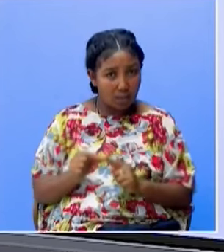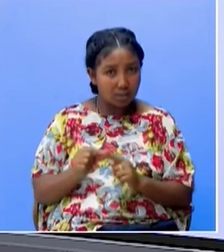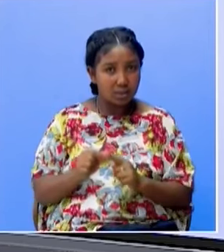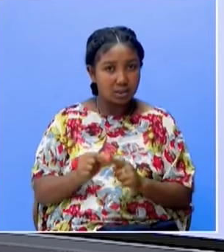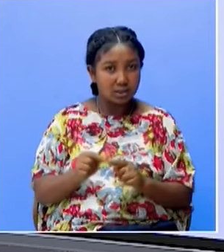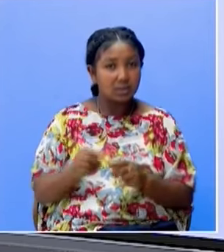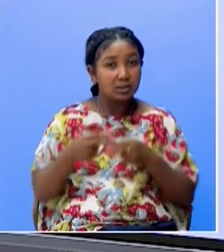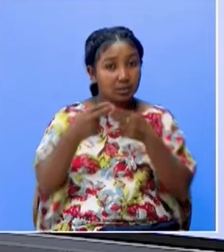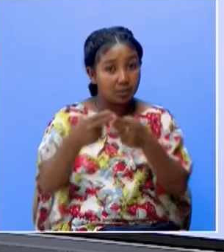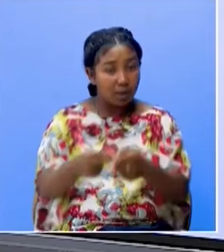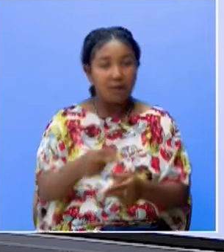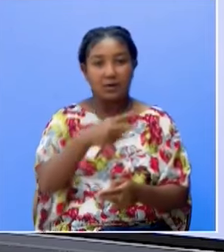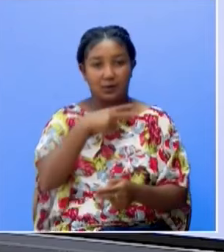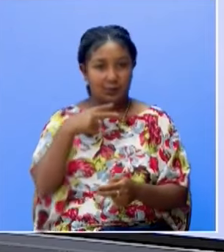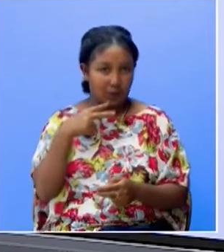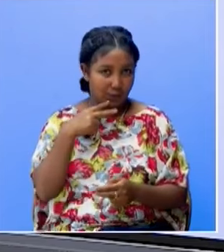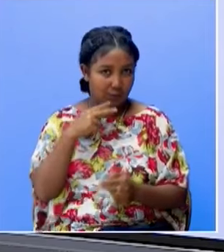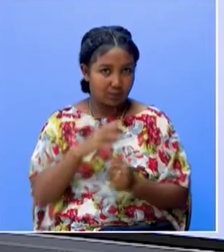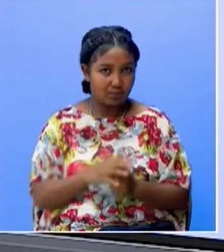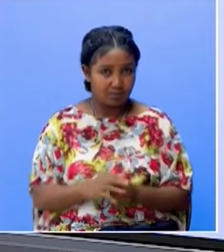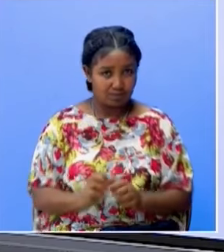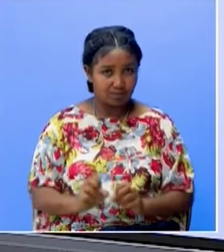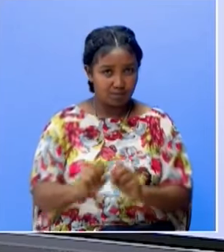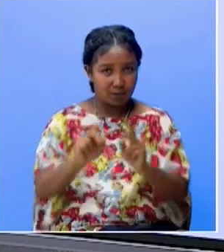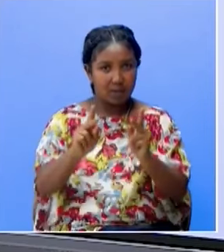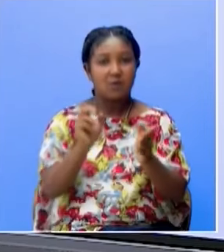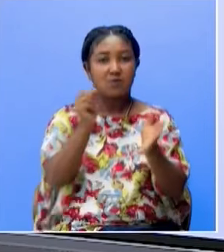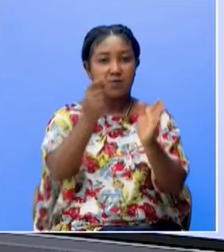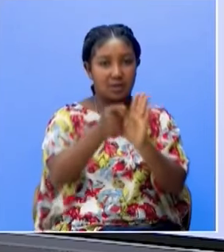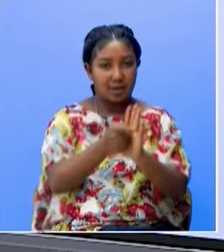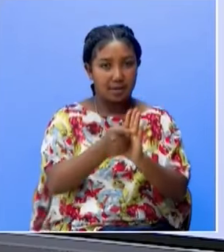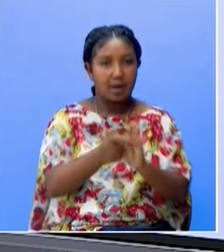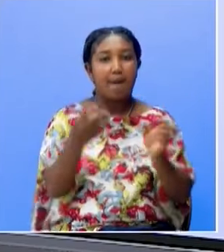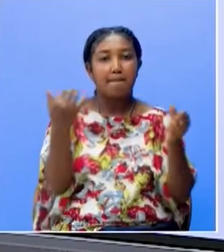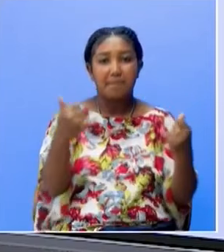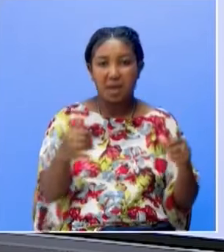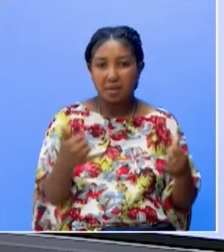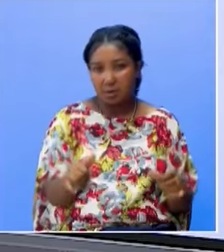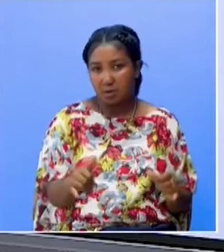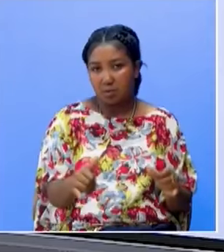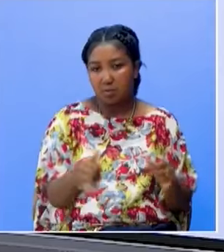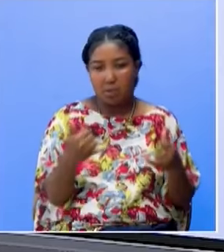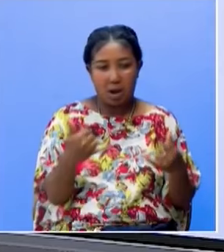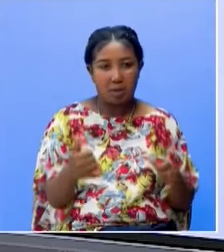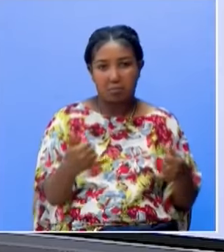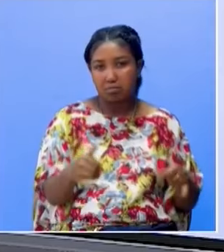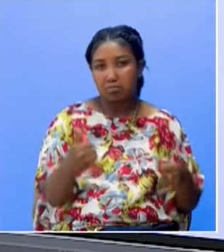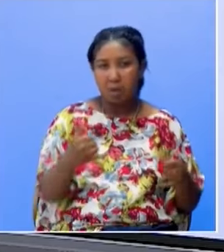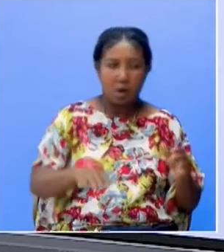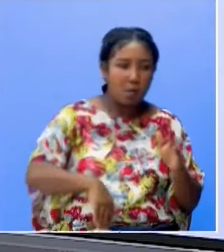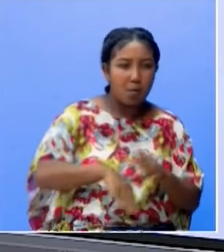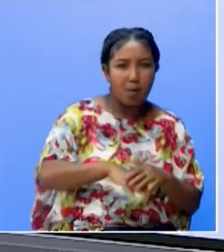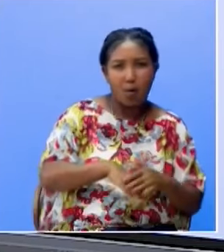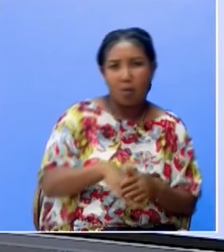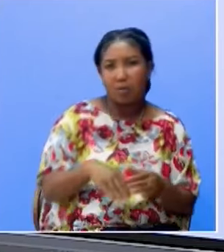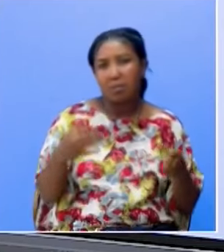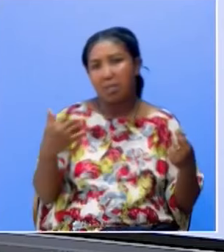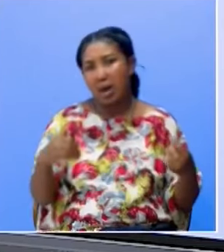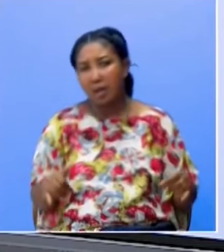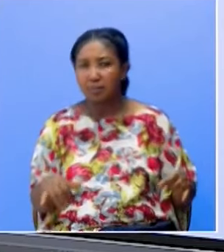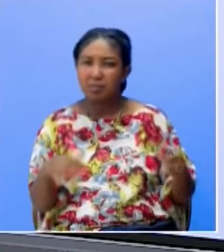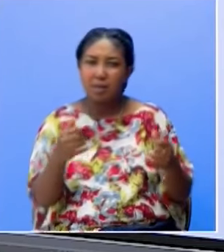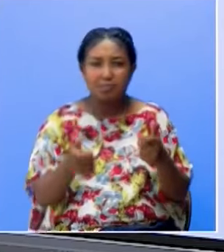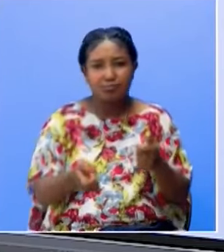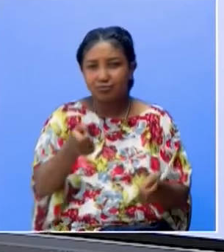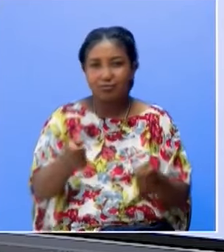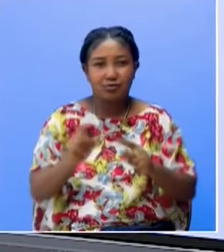considered as verb. Is it clear? For example, play, just playing, it can be playing ball, it can be playing game and so